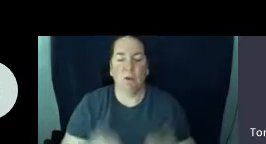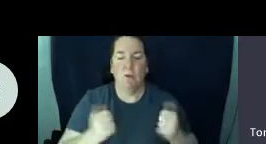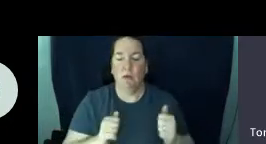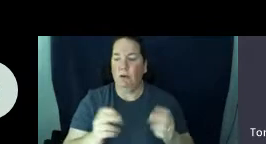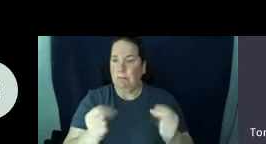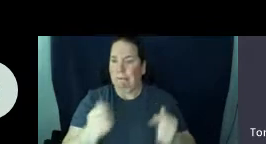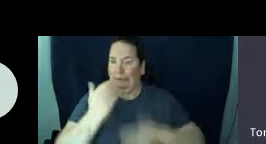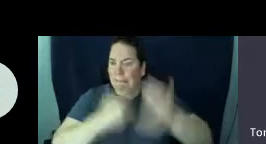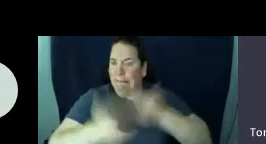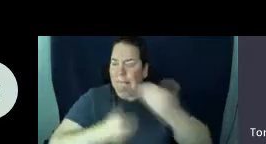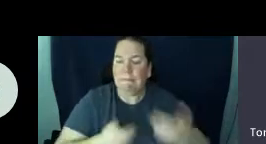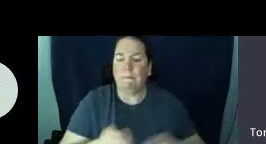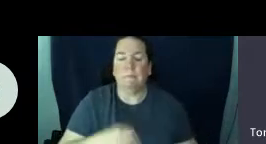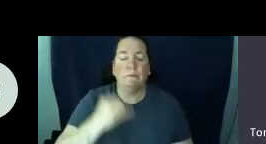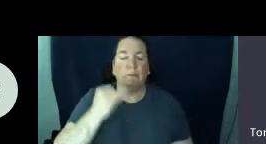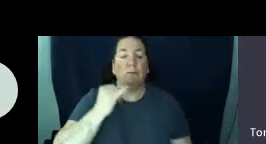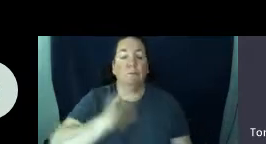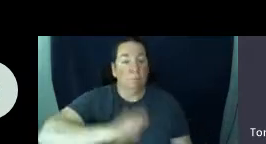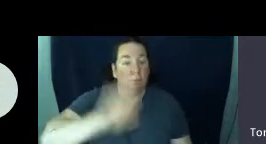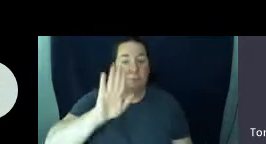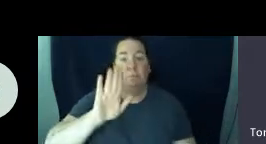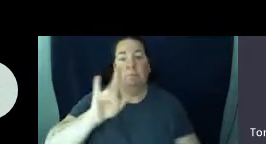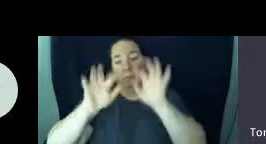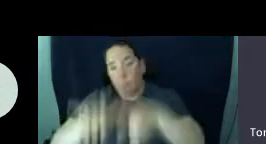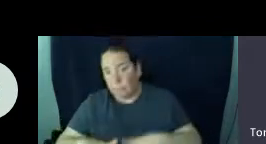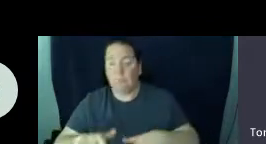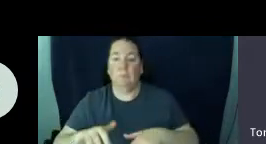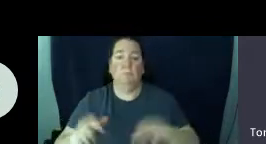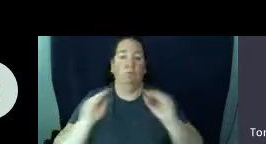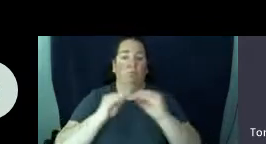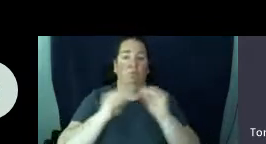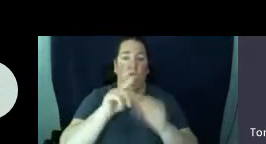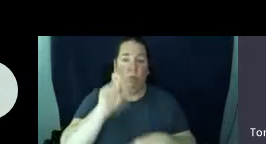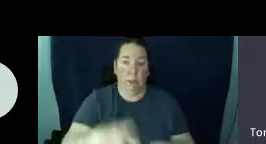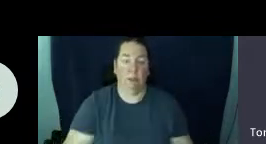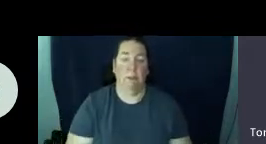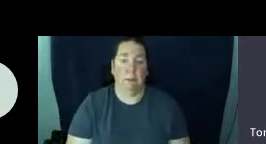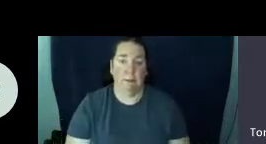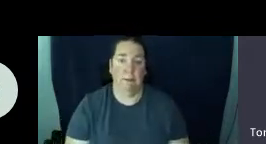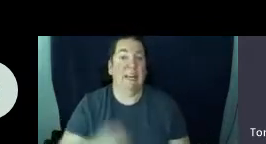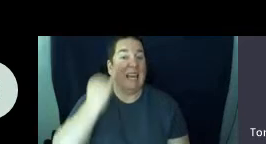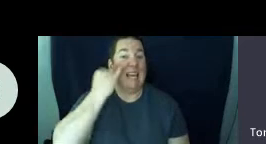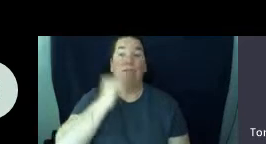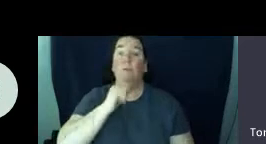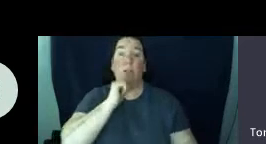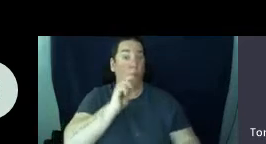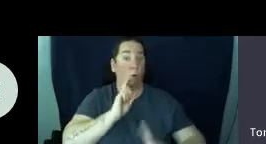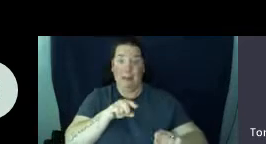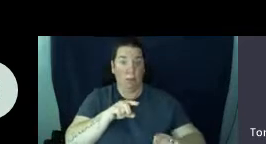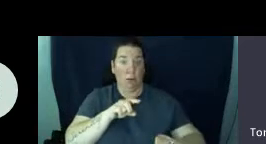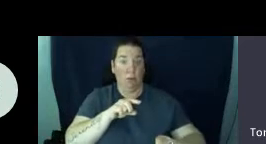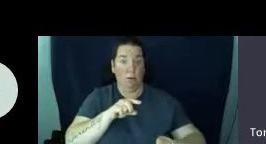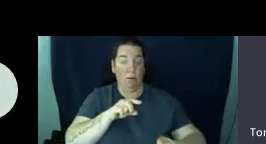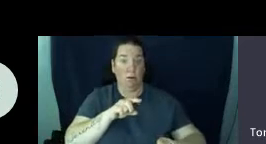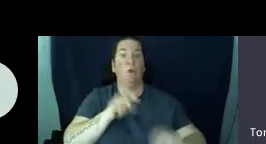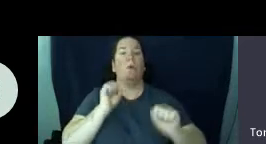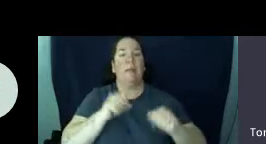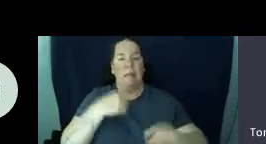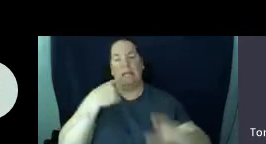And again, please raise your hand or type in the chat if there are more questions. And also those we don't get to, we can try to respond to in our follow-up